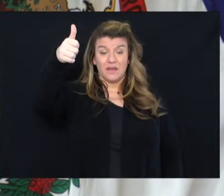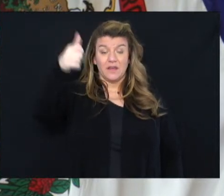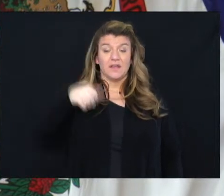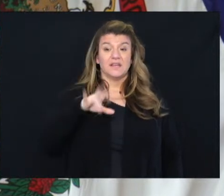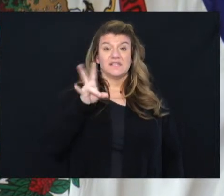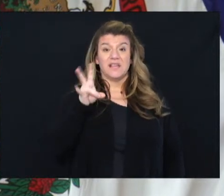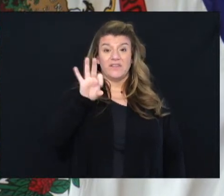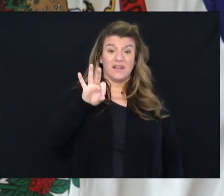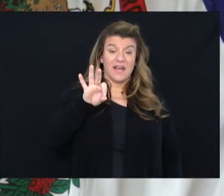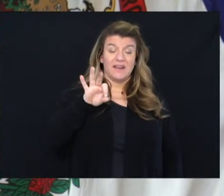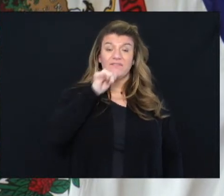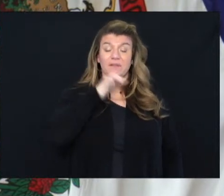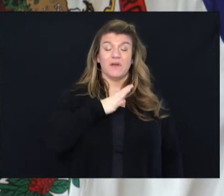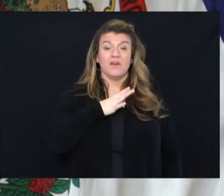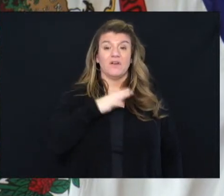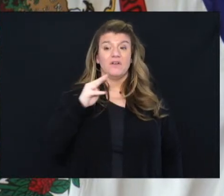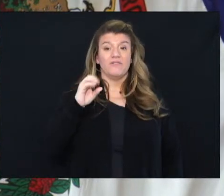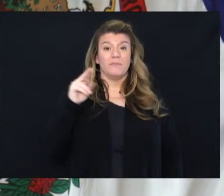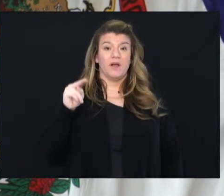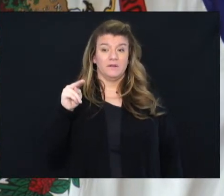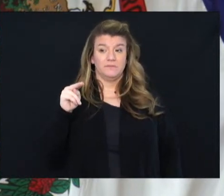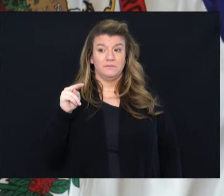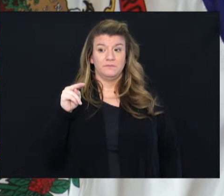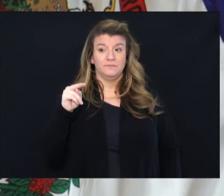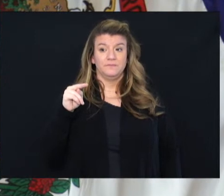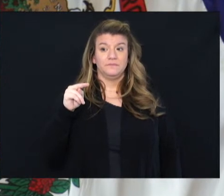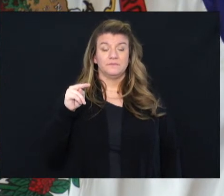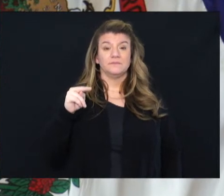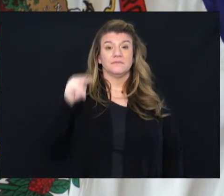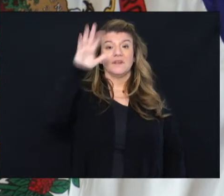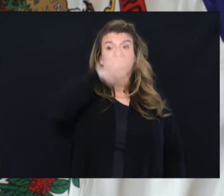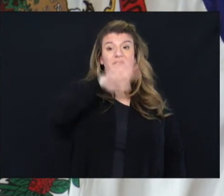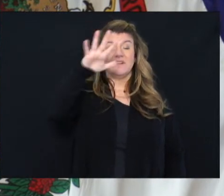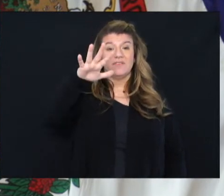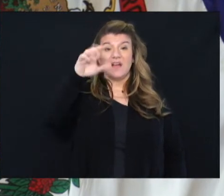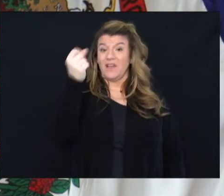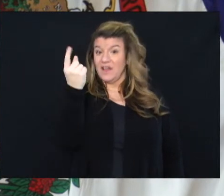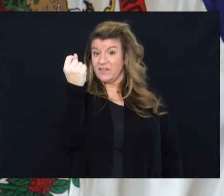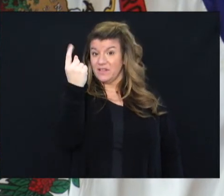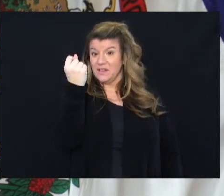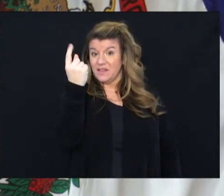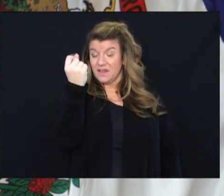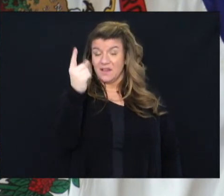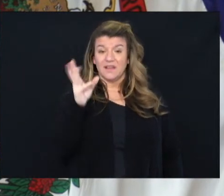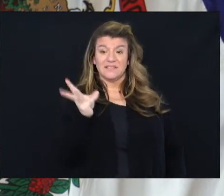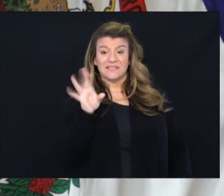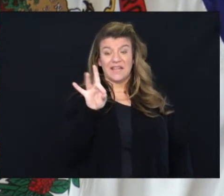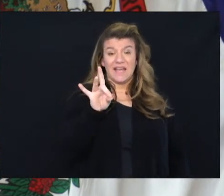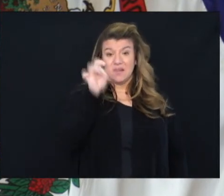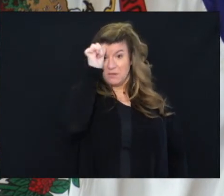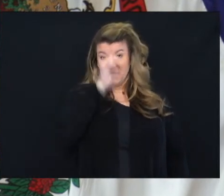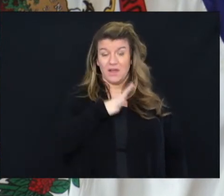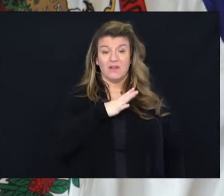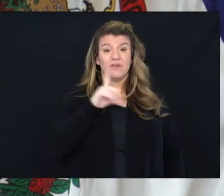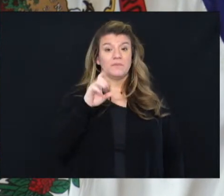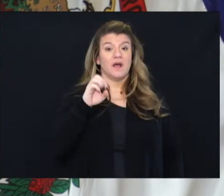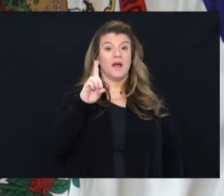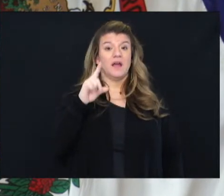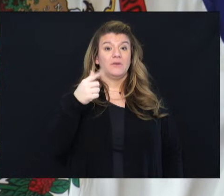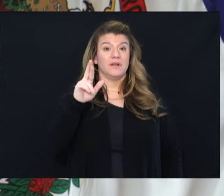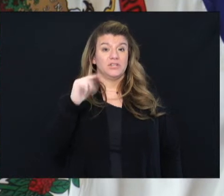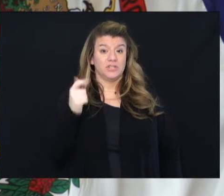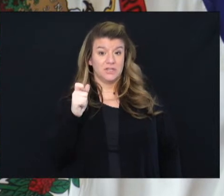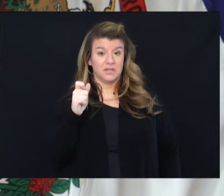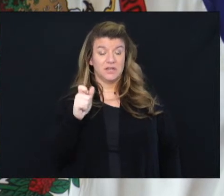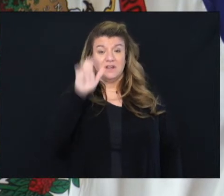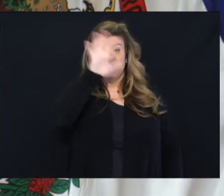is a 79-year-old female from Monongalia County. The 5,511th death is a 68-year-old male from Doddridge County.